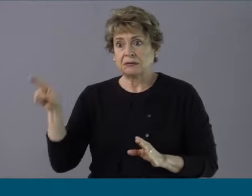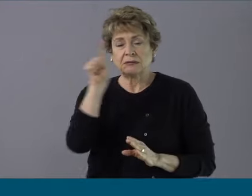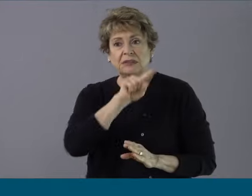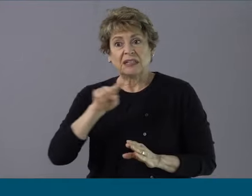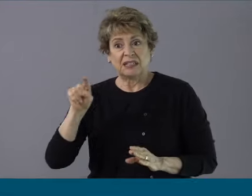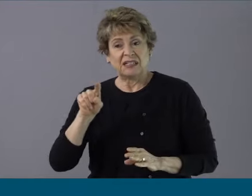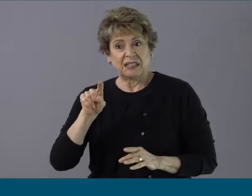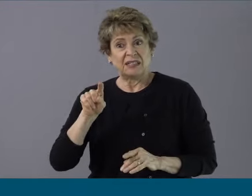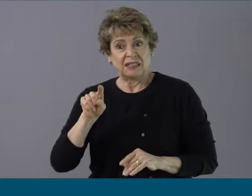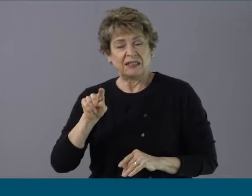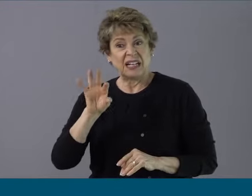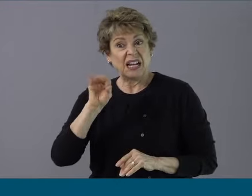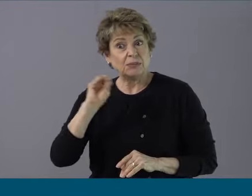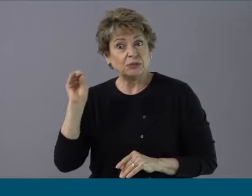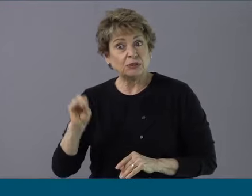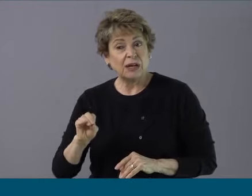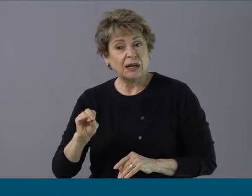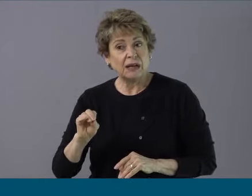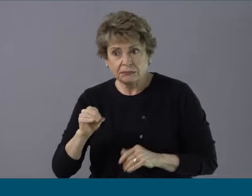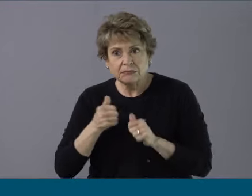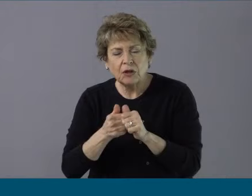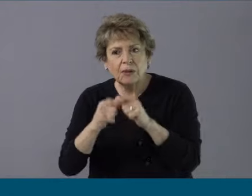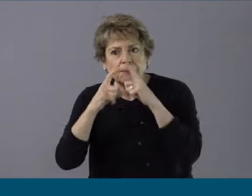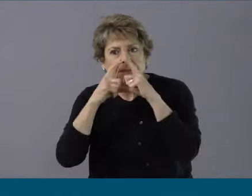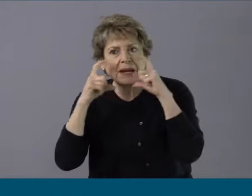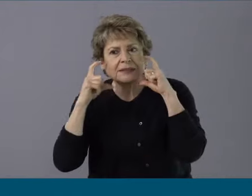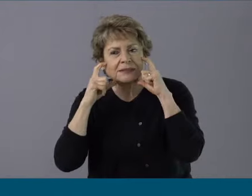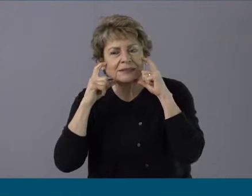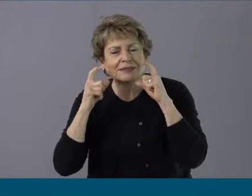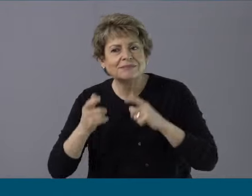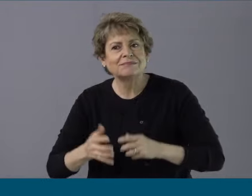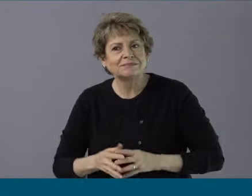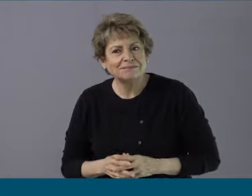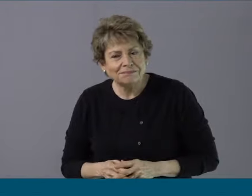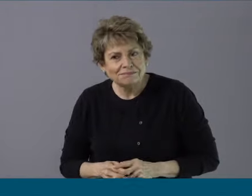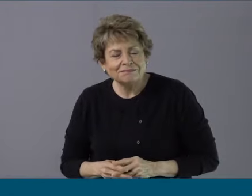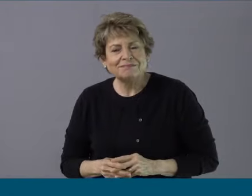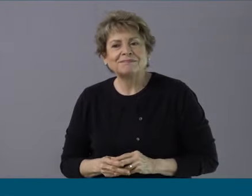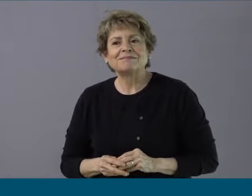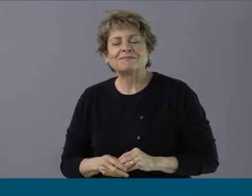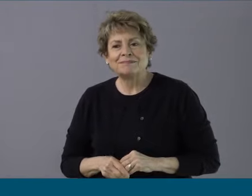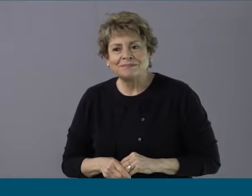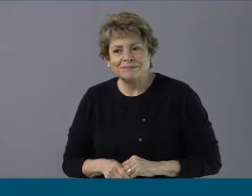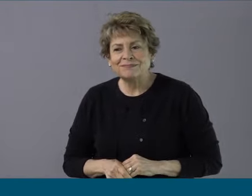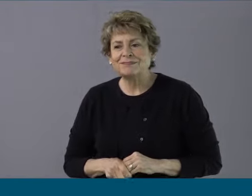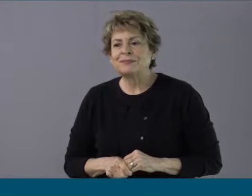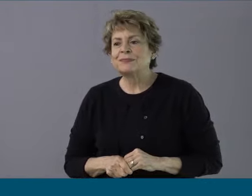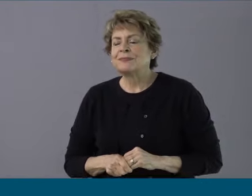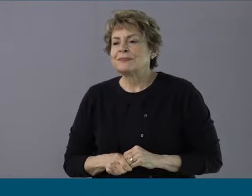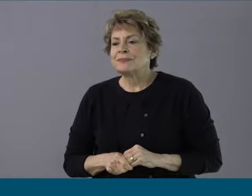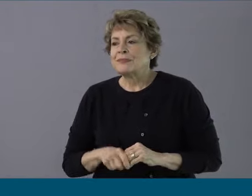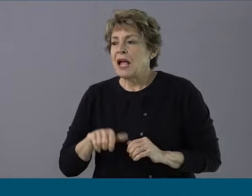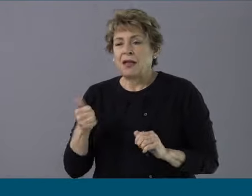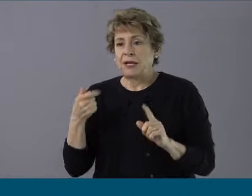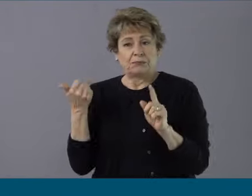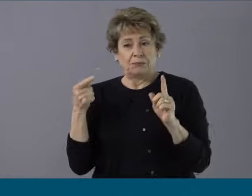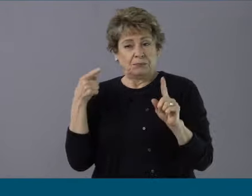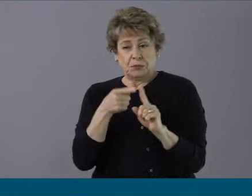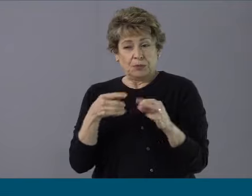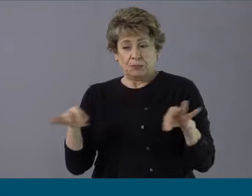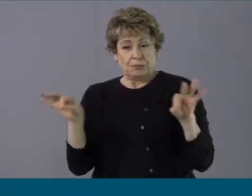The state, in addition to asking people to mask up and advocating, is funding PSAs around the reason to do